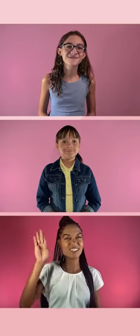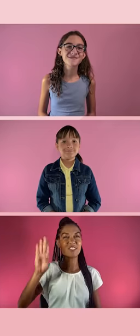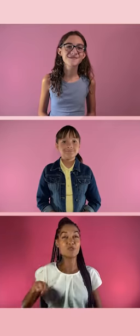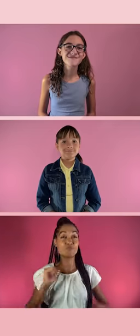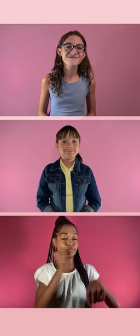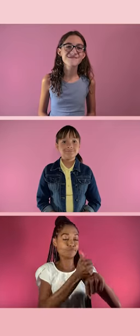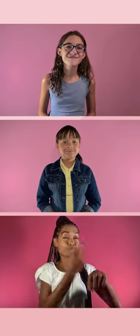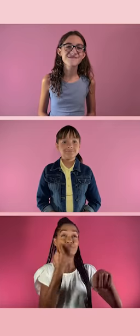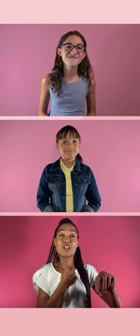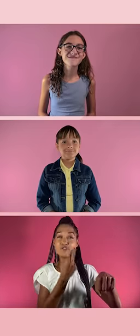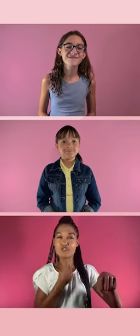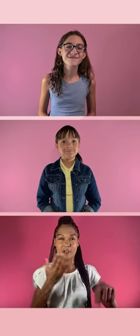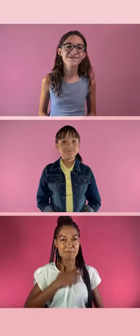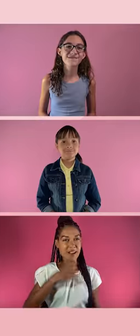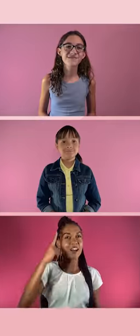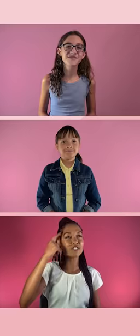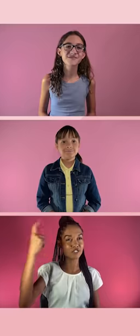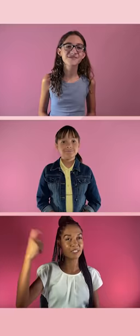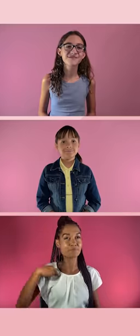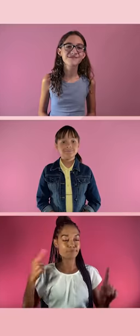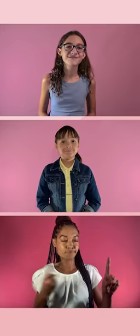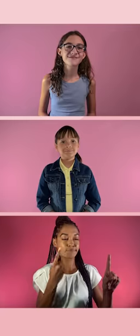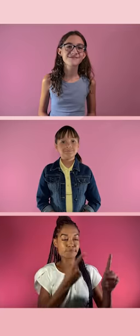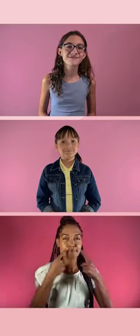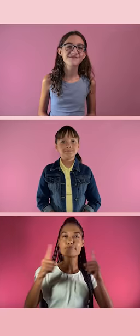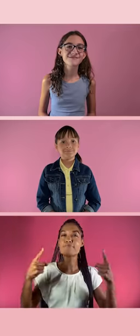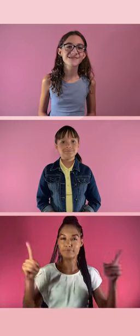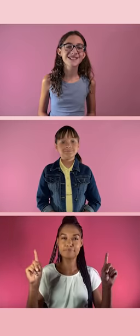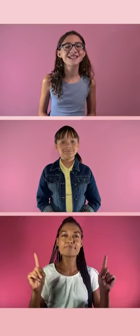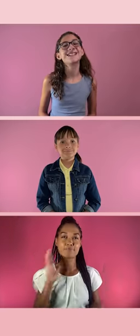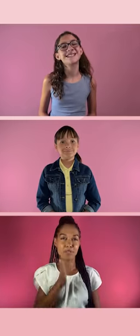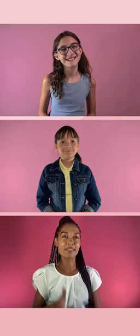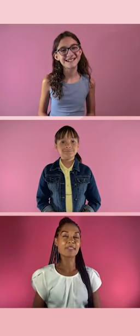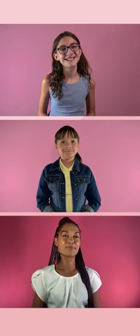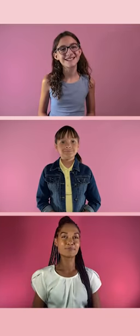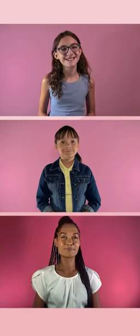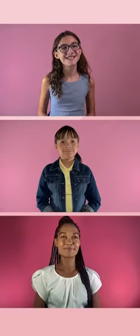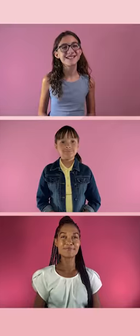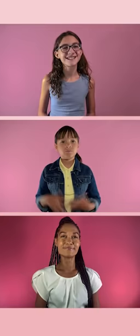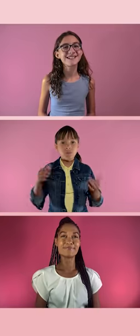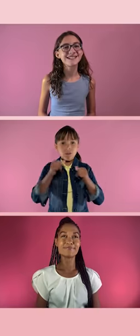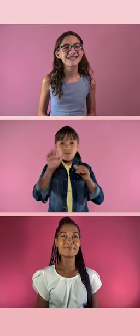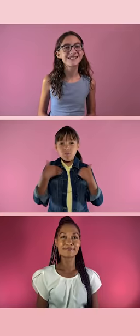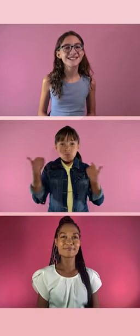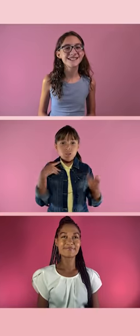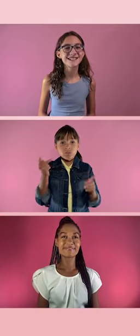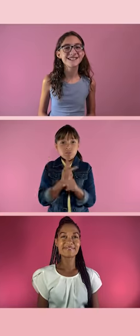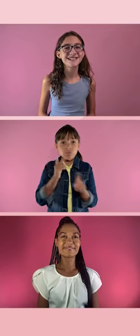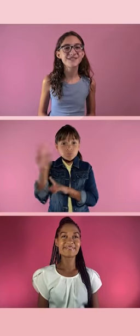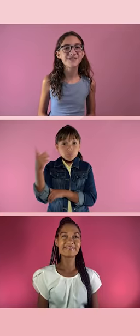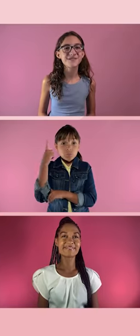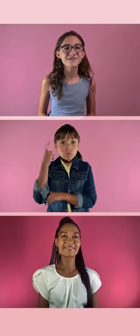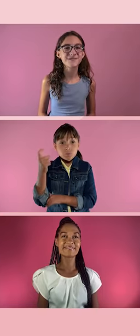when I knew that having my own restaurant was my dream and I was gonna make that dream come true. Wow, so you're never too young